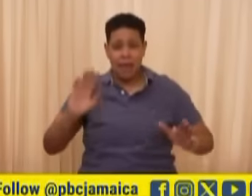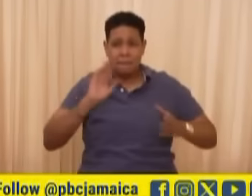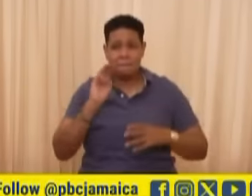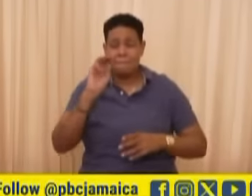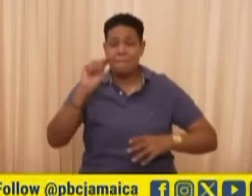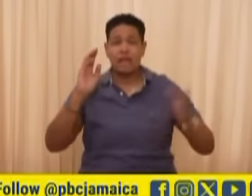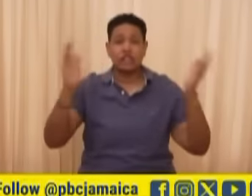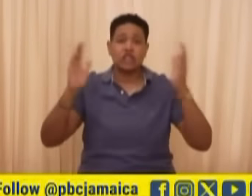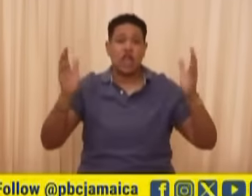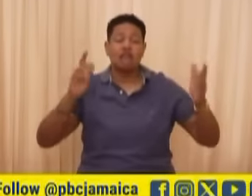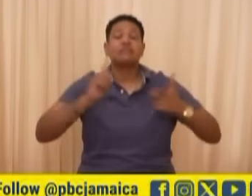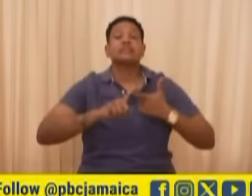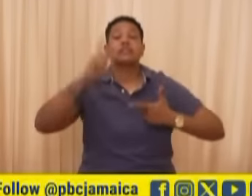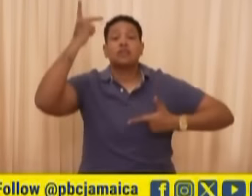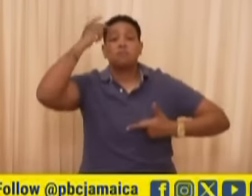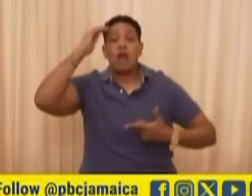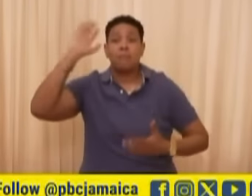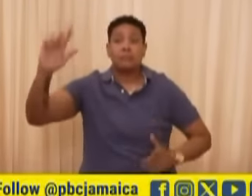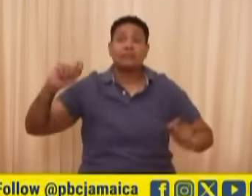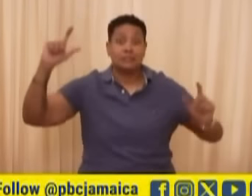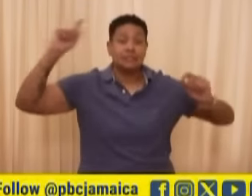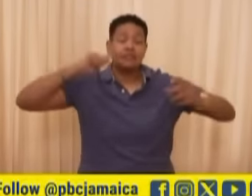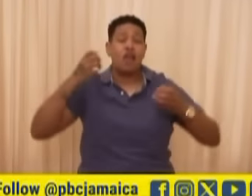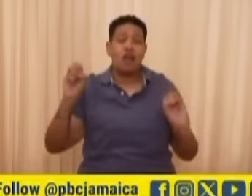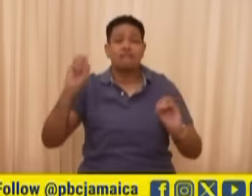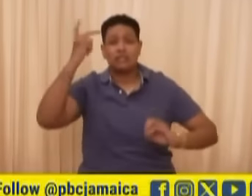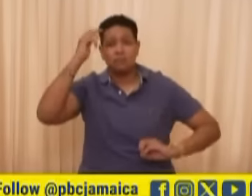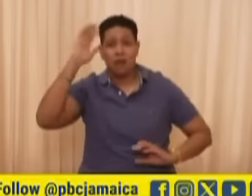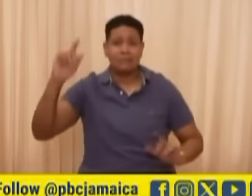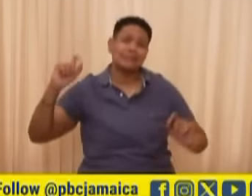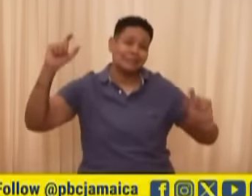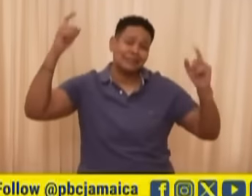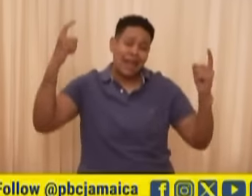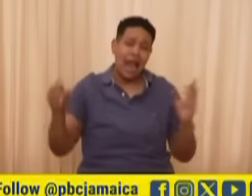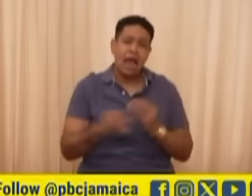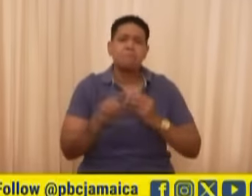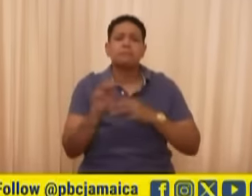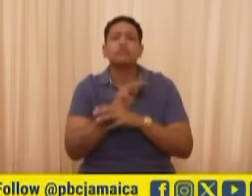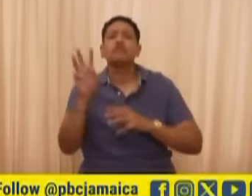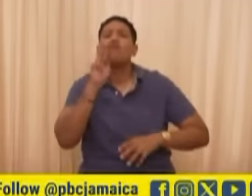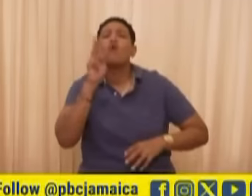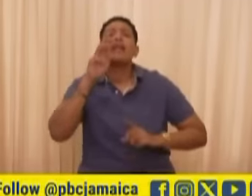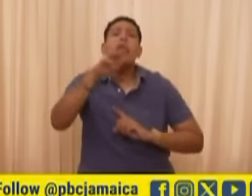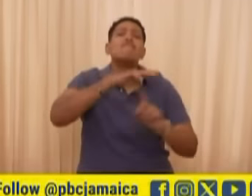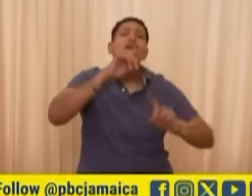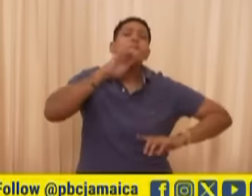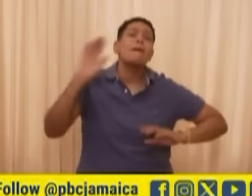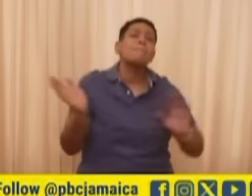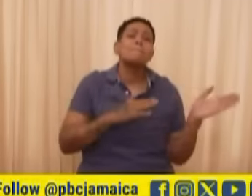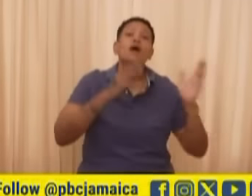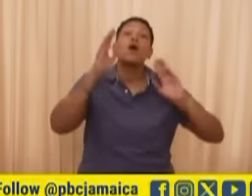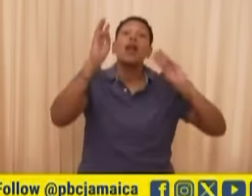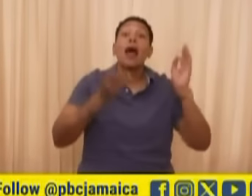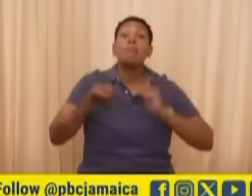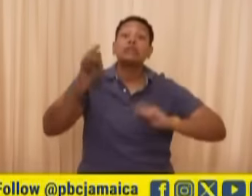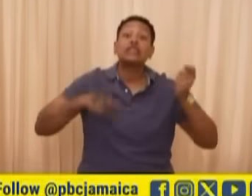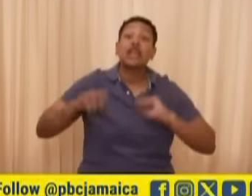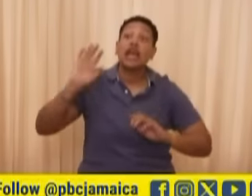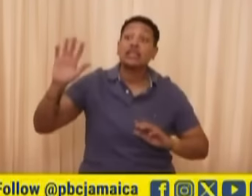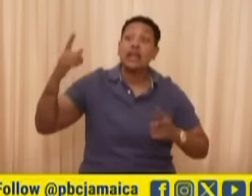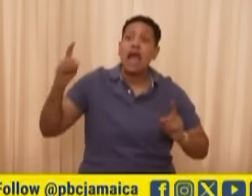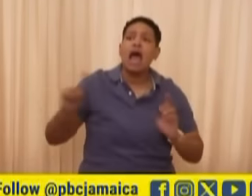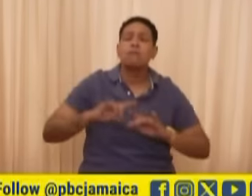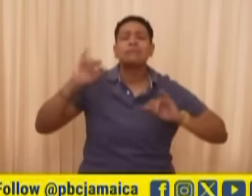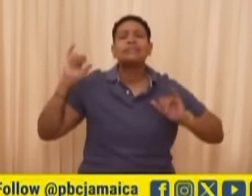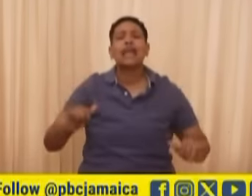Met Services channels, the Prime Minister's channels, the Office of the Prime Minister's channels, the Ministry of Water, Environment and Climate Change channels.